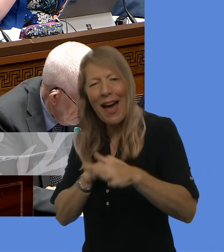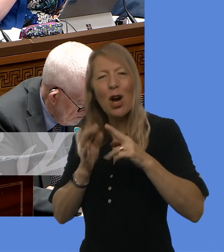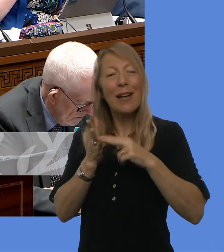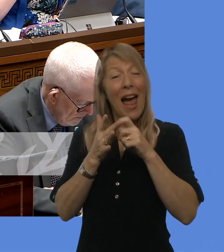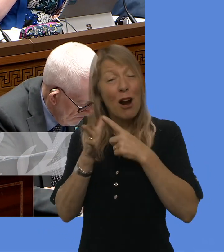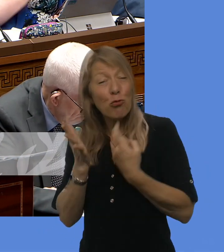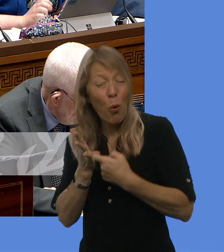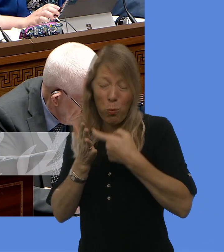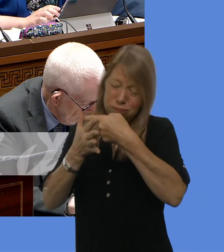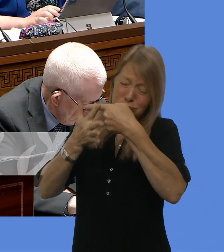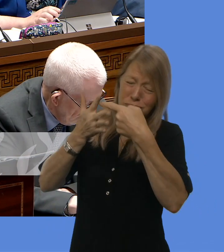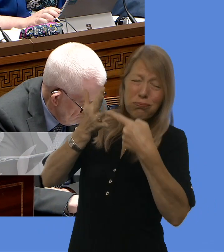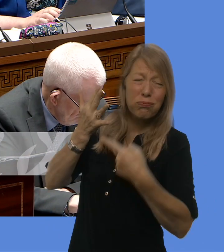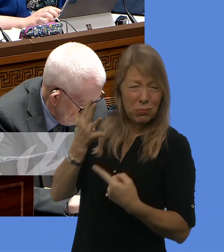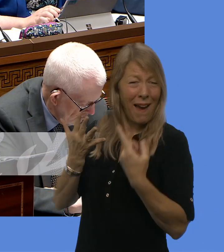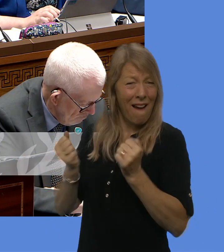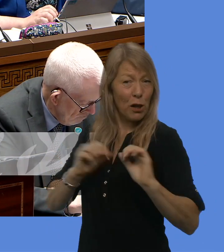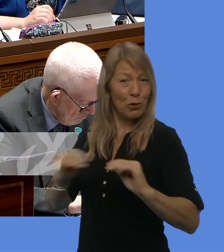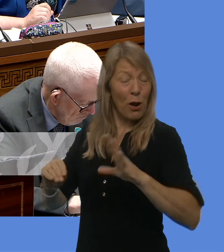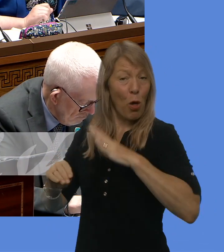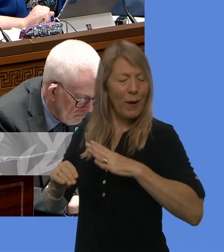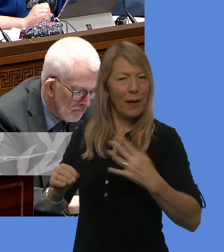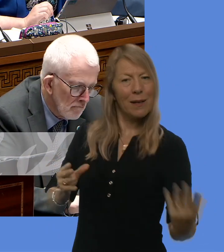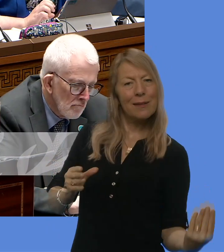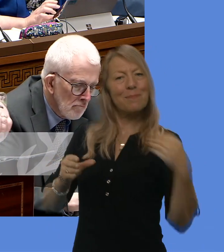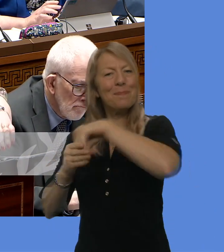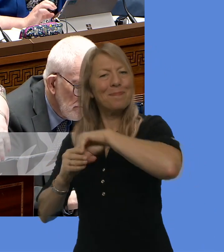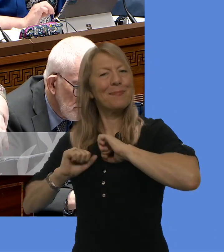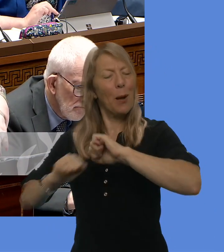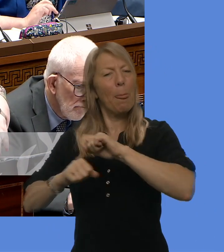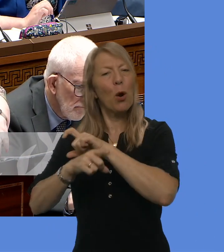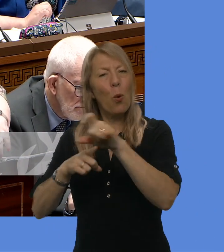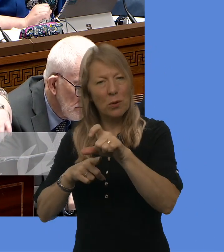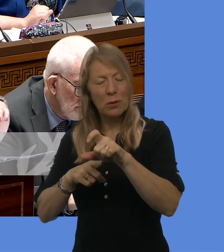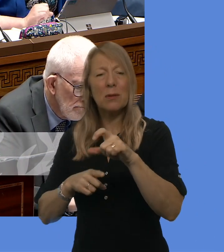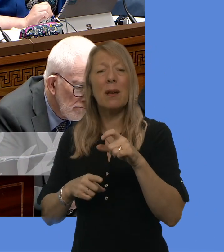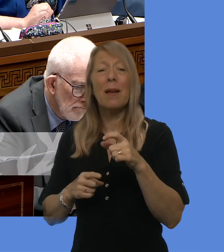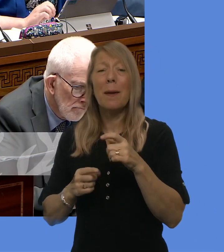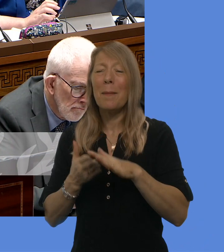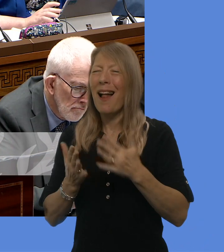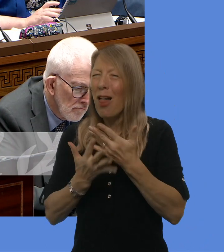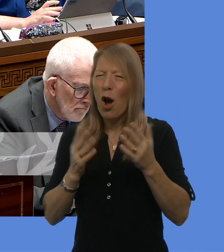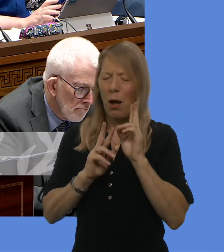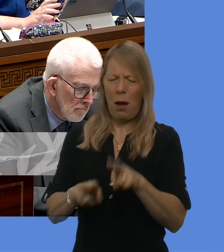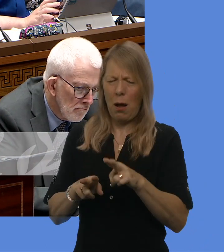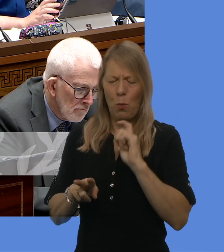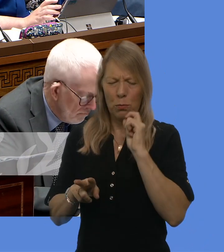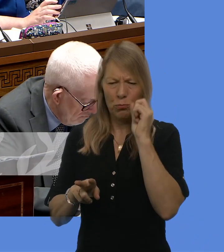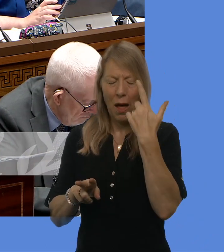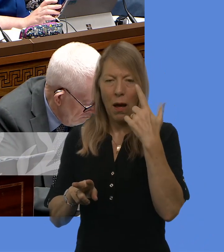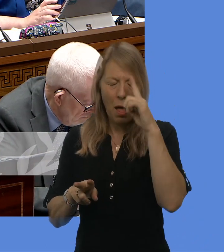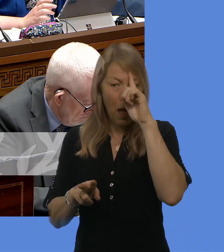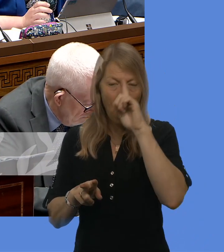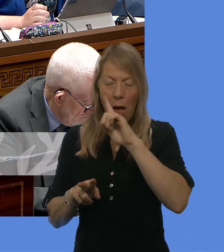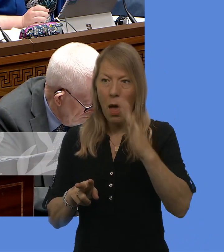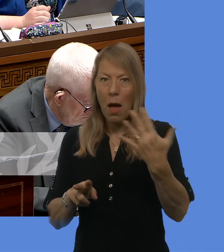for people who may not realise themselves or indeed their friends to have been subject, for example, to child criminal exploitation, but on